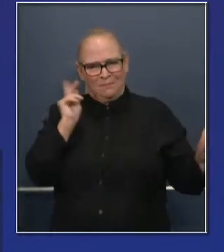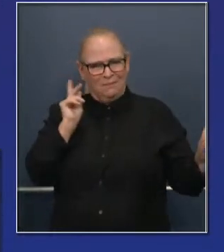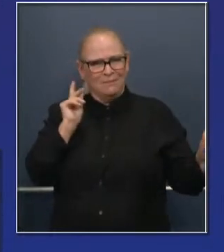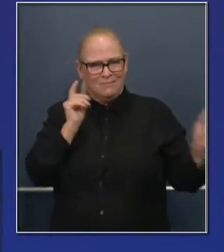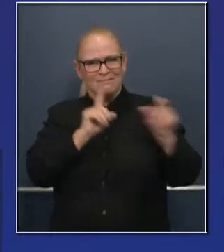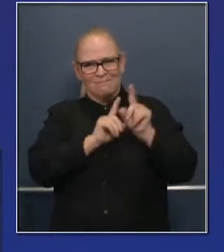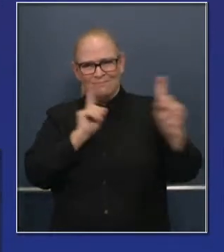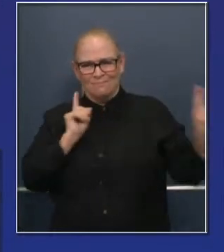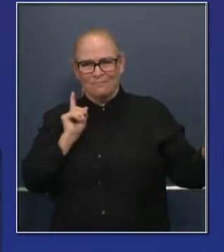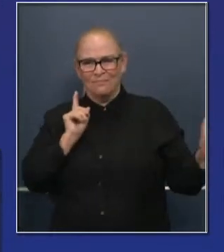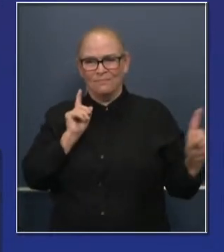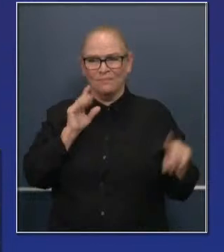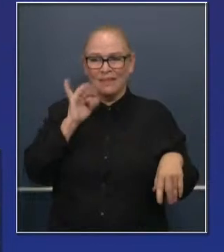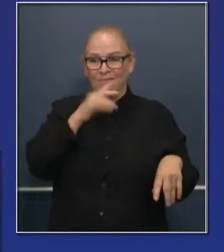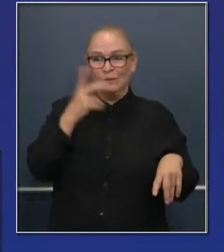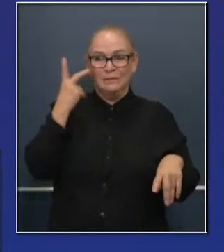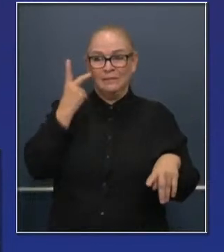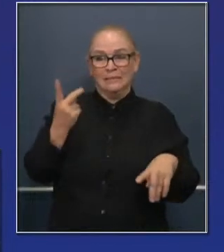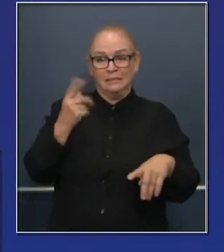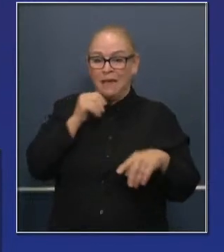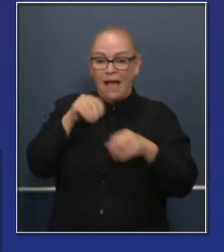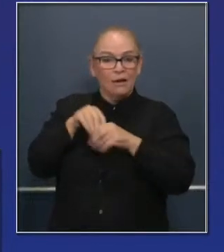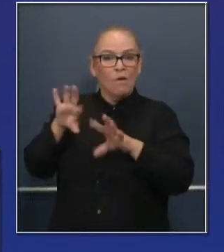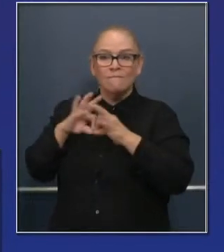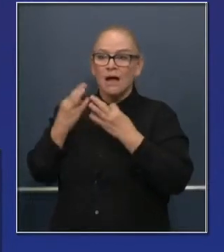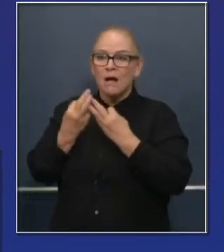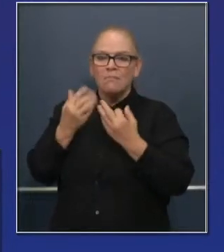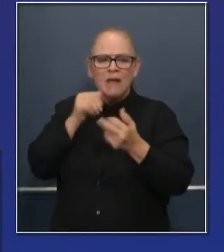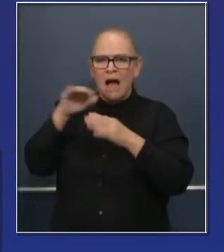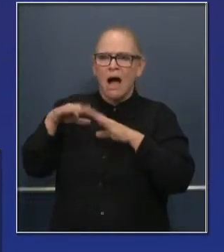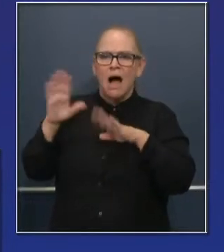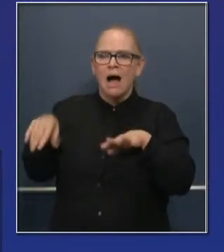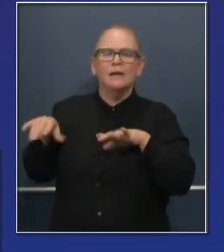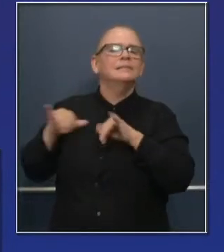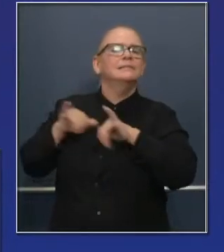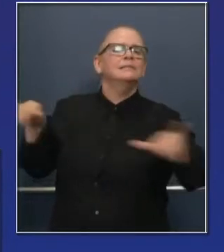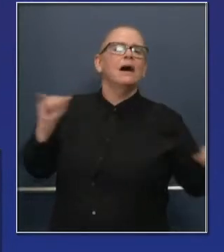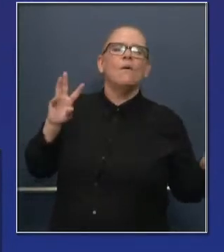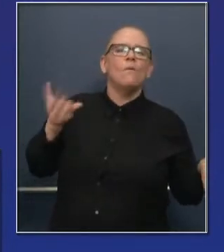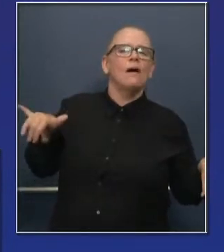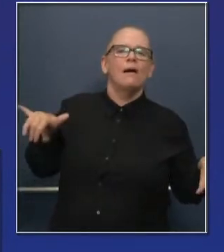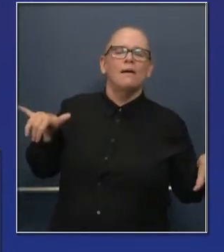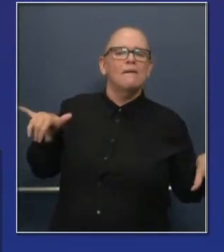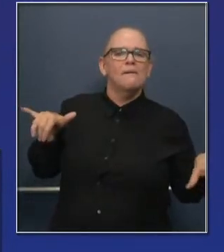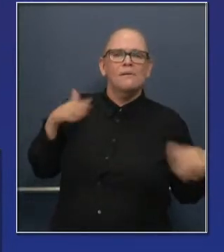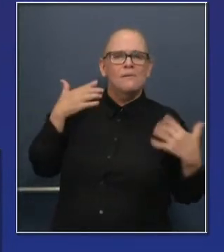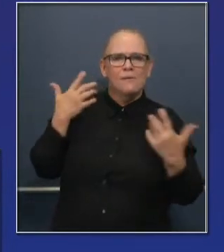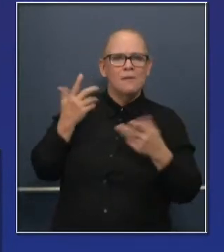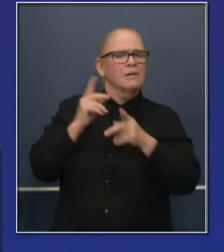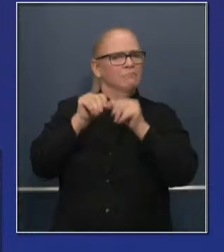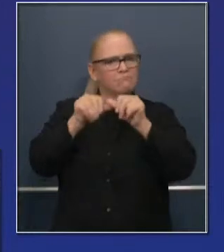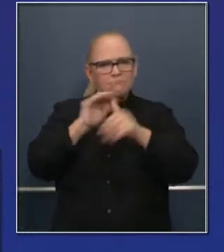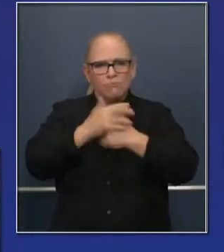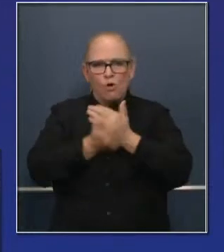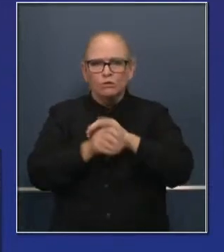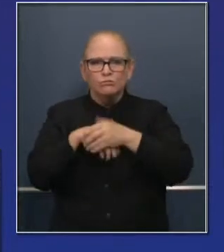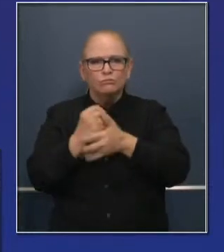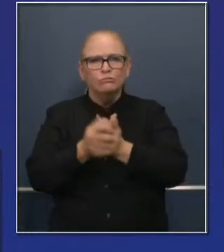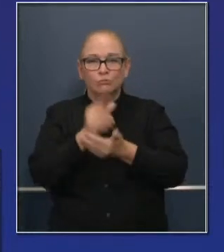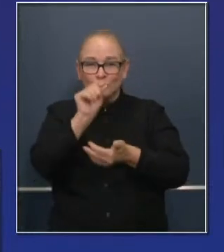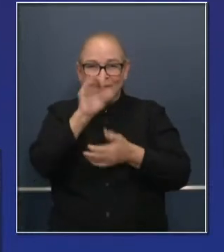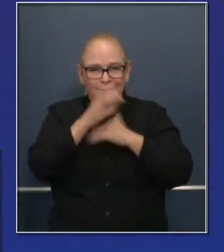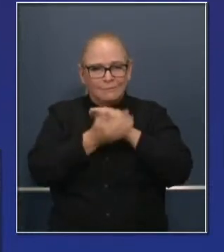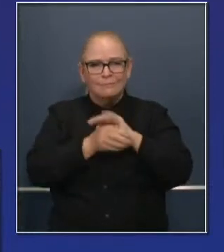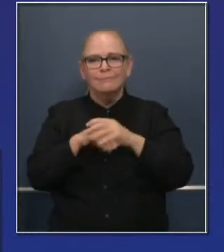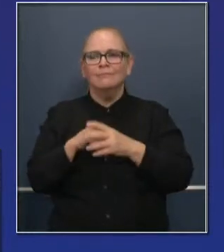part of that cohort in your household. Continue to wash your hands more broadly and minimize